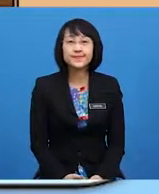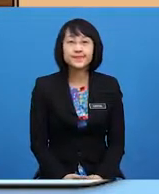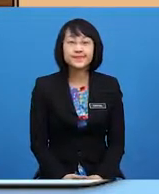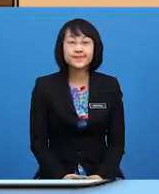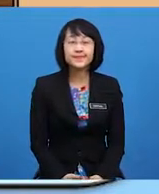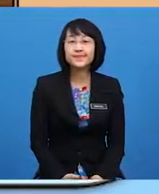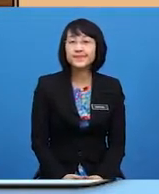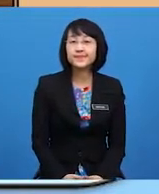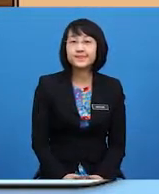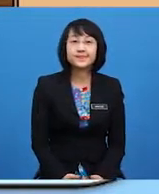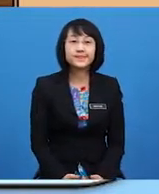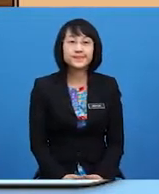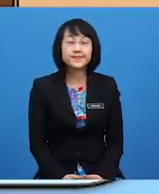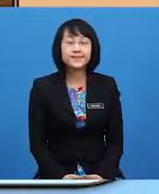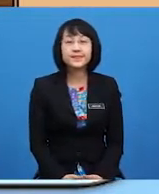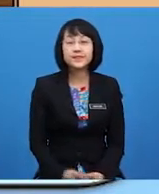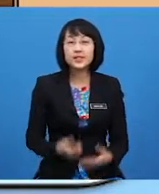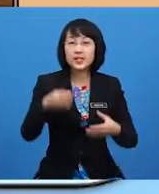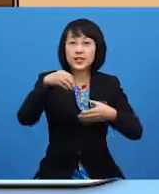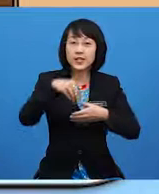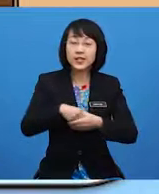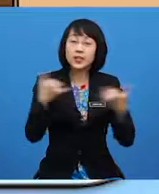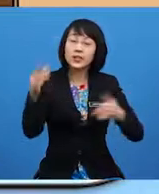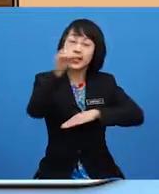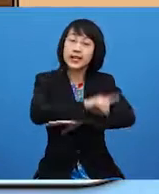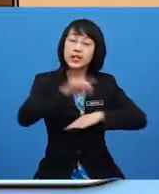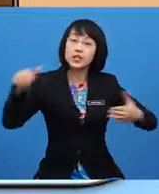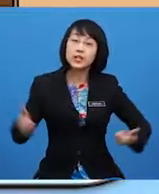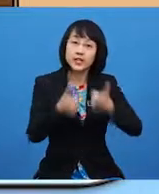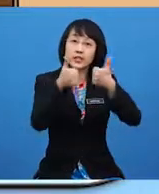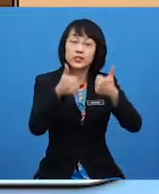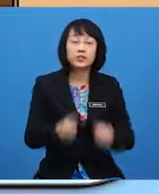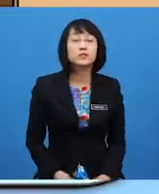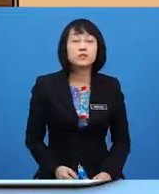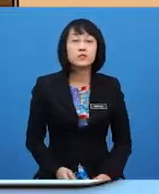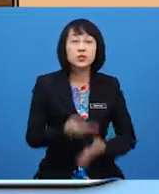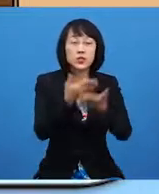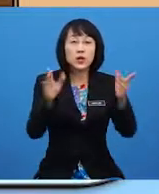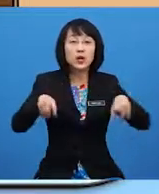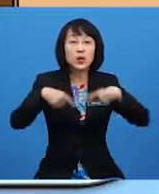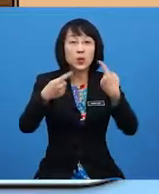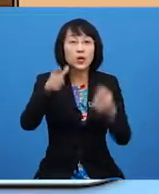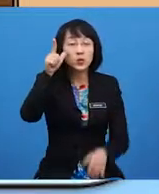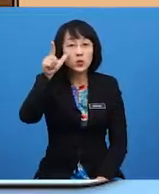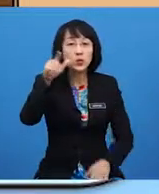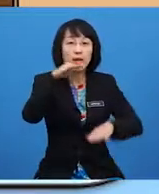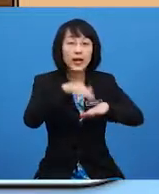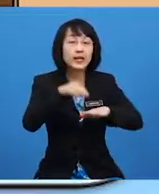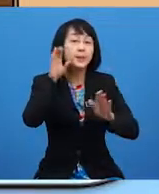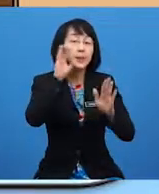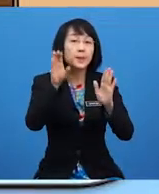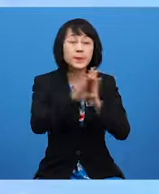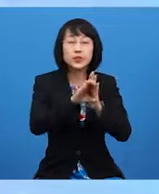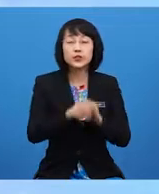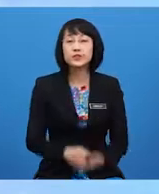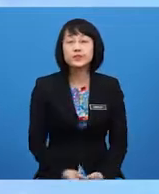given some time to remember where everything is. Then answer the